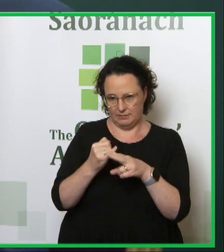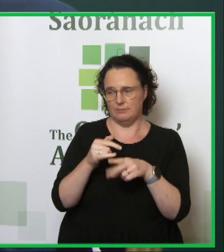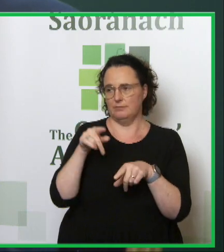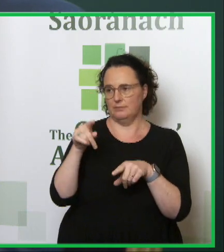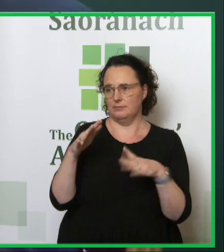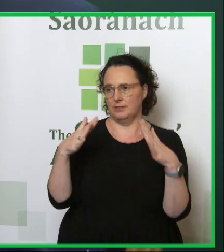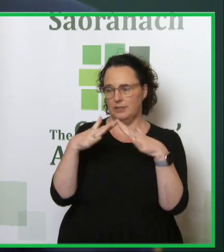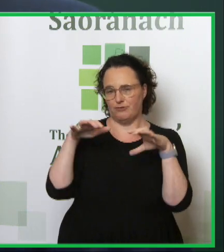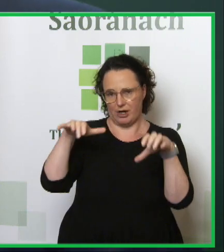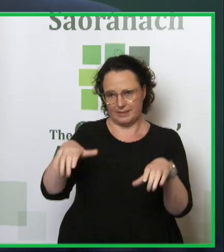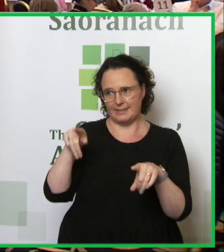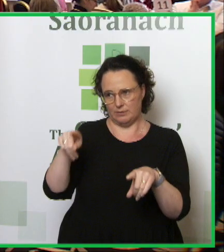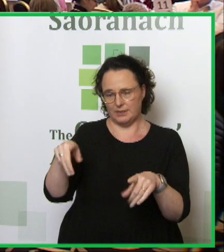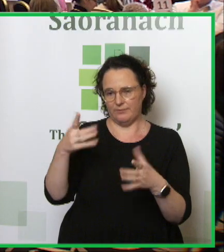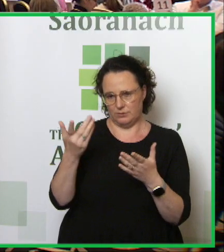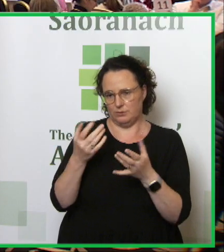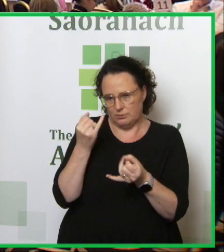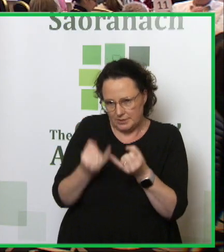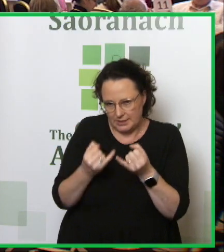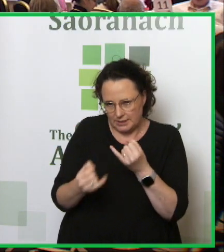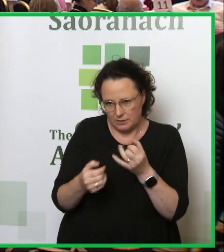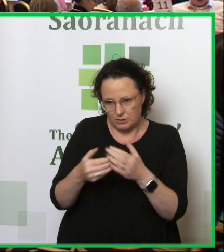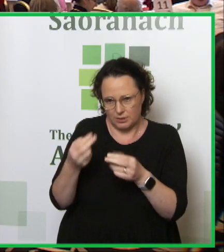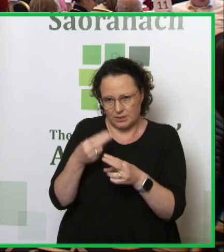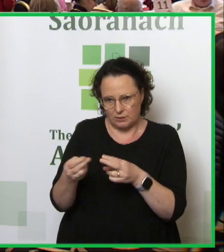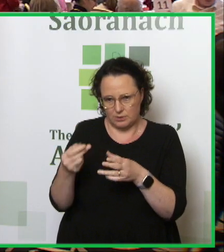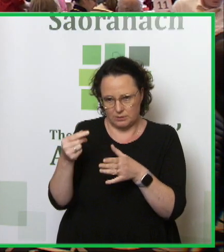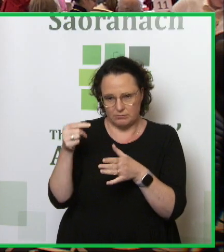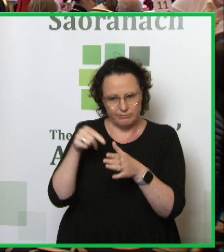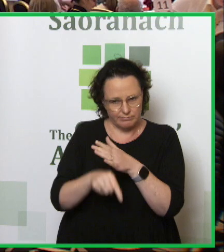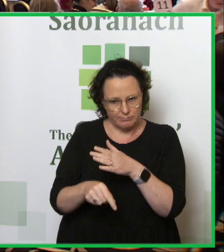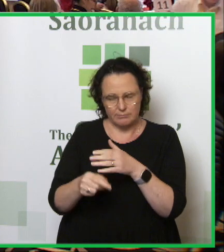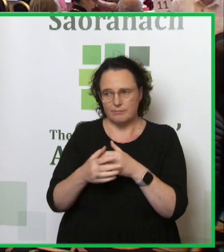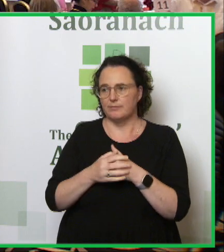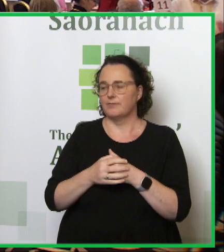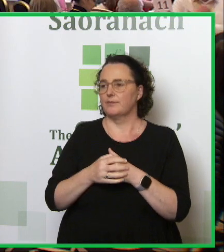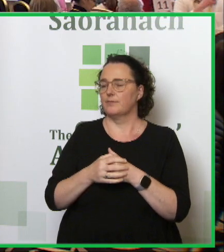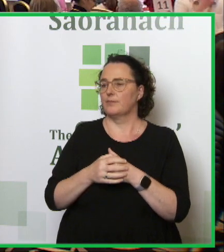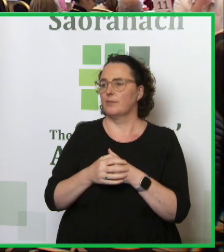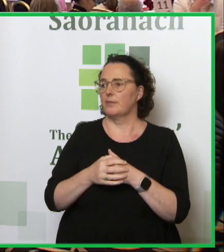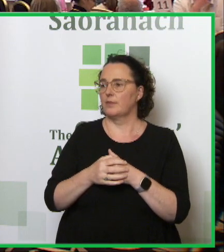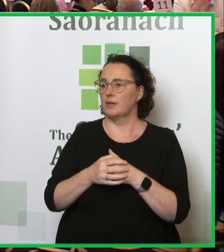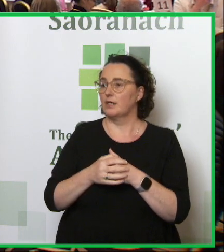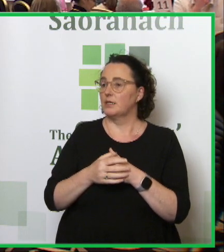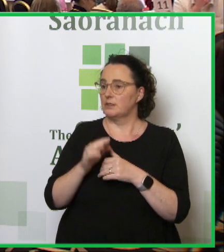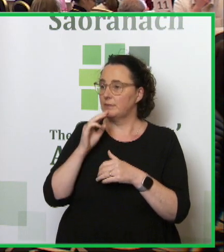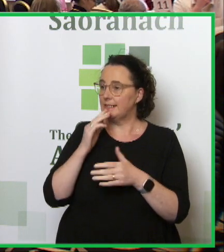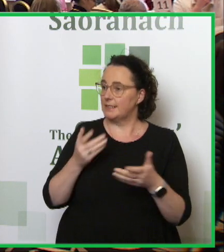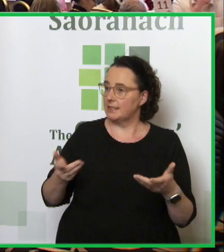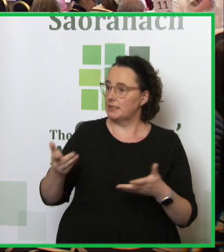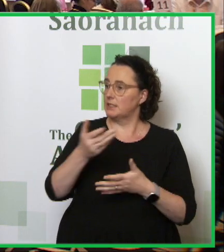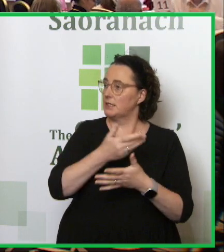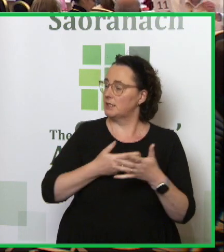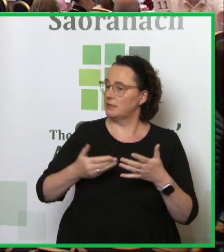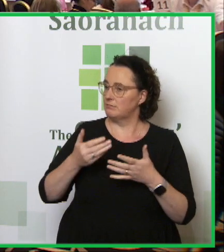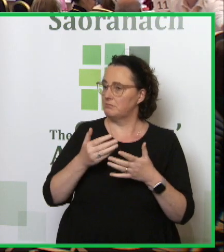Zain. Okay. On that basis, I'm going to just take it that you've had a deliberation at your table in